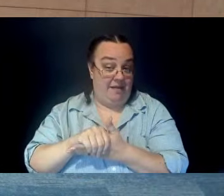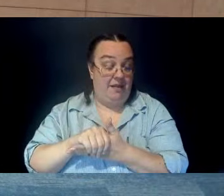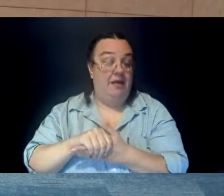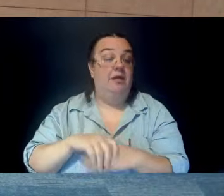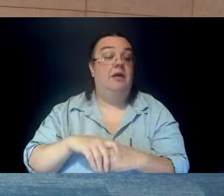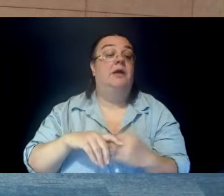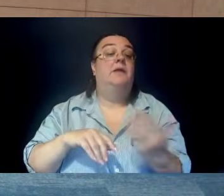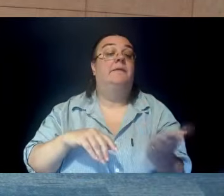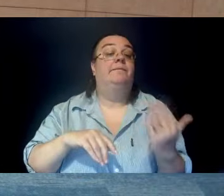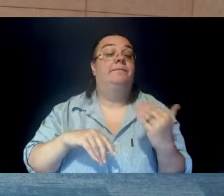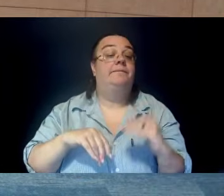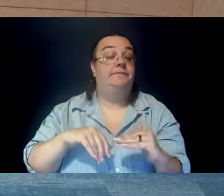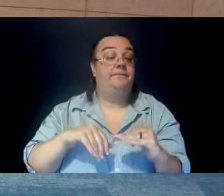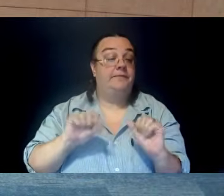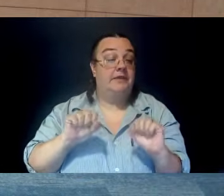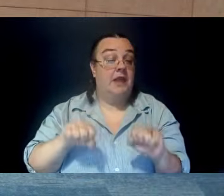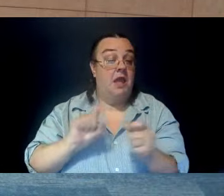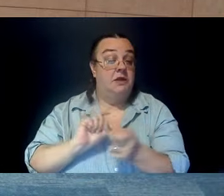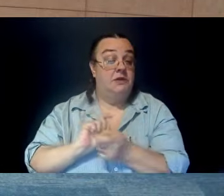We can change